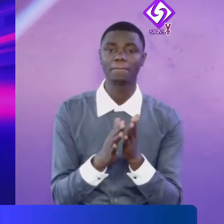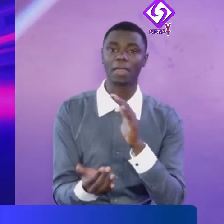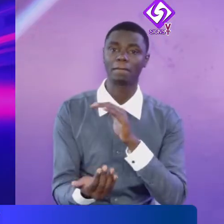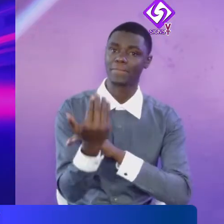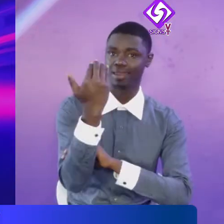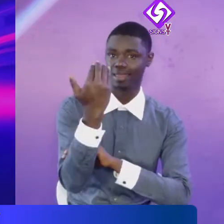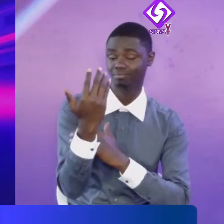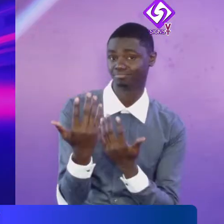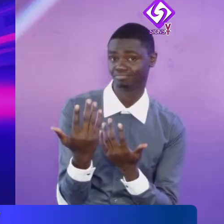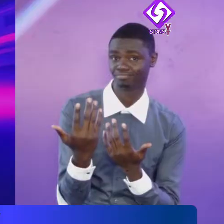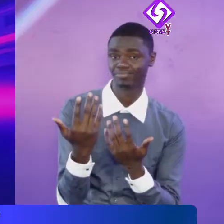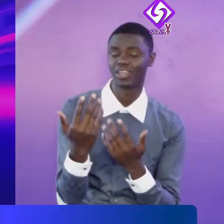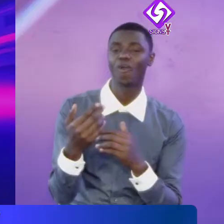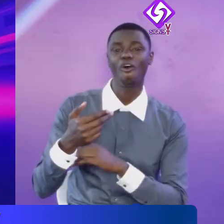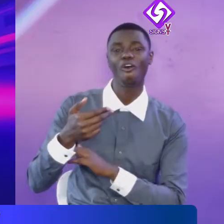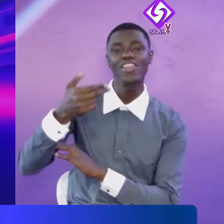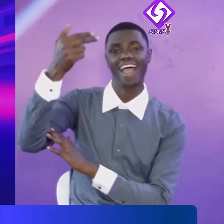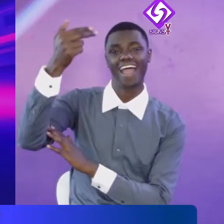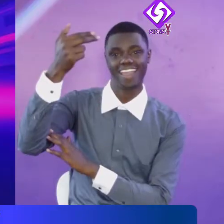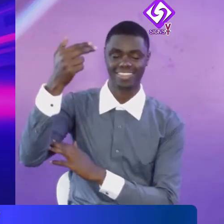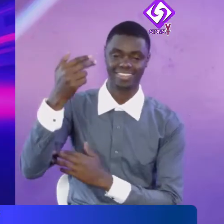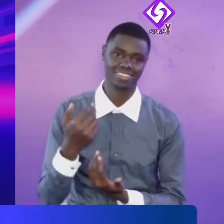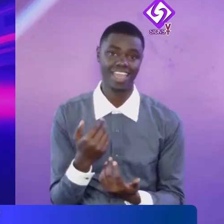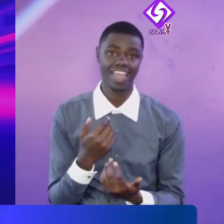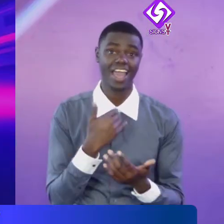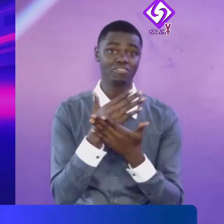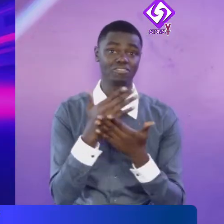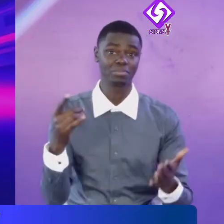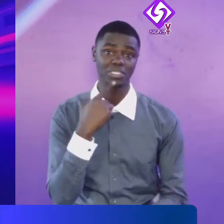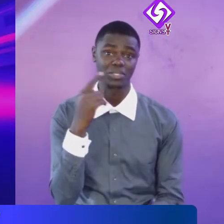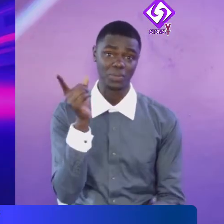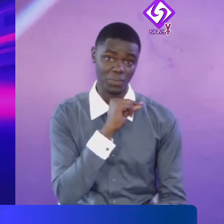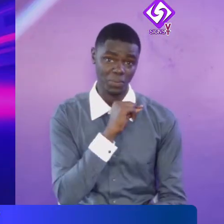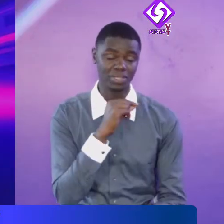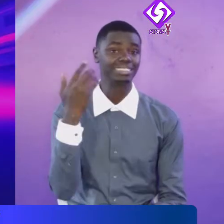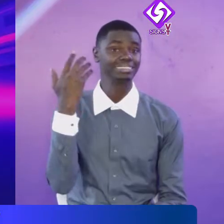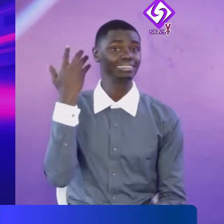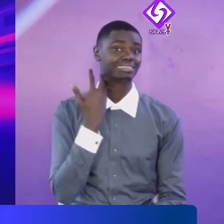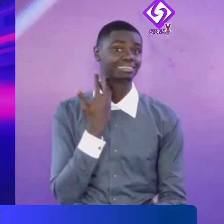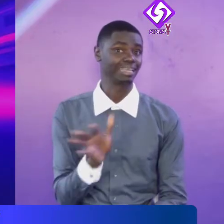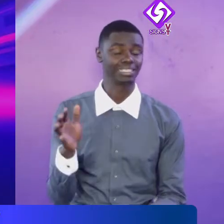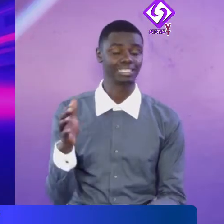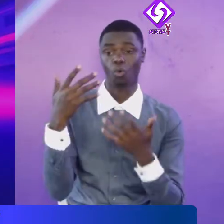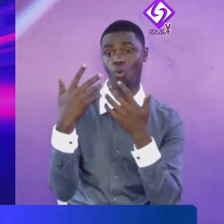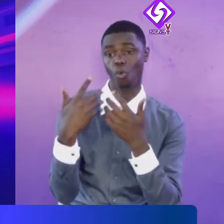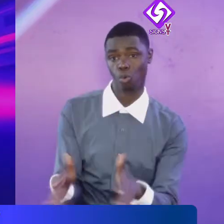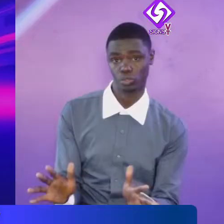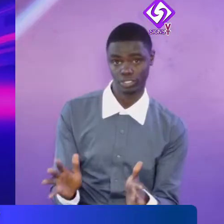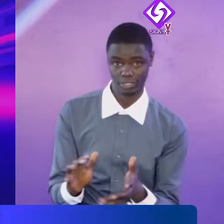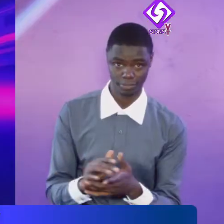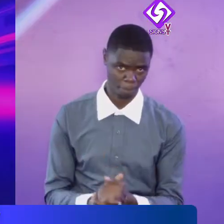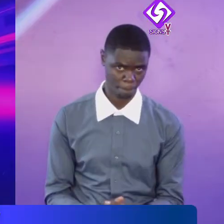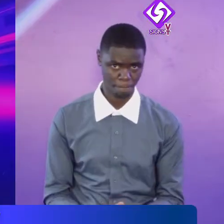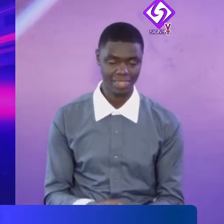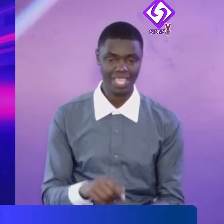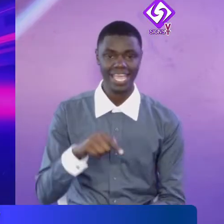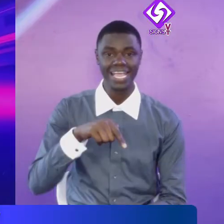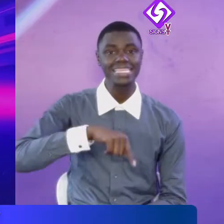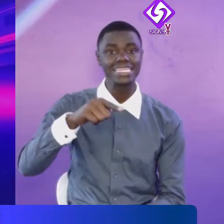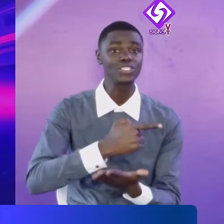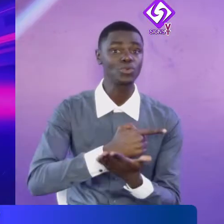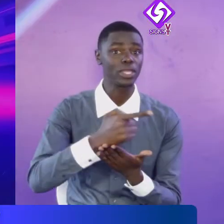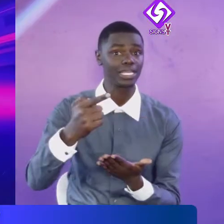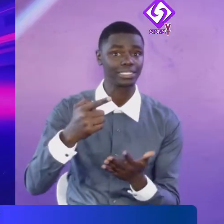Monday on a high. And there is something that he has said, and I do not want us to lose it. That this week, as it's